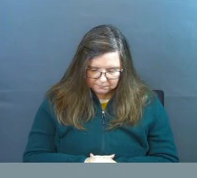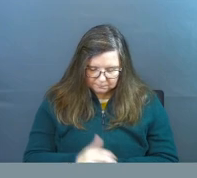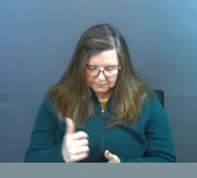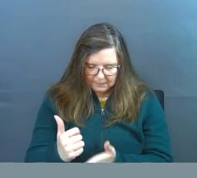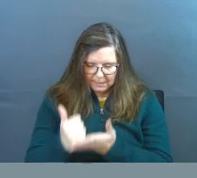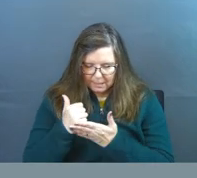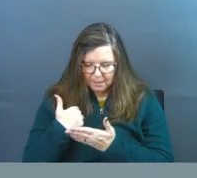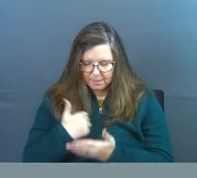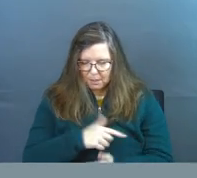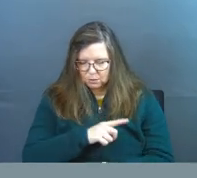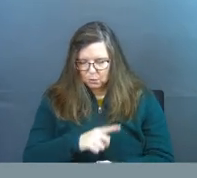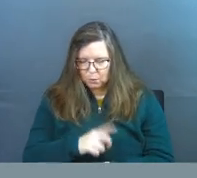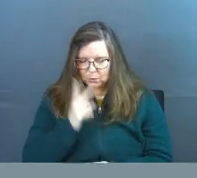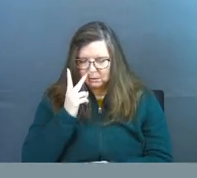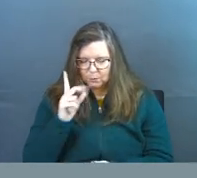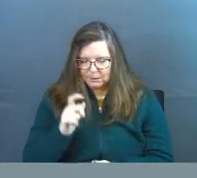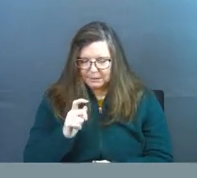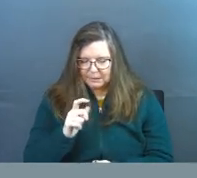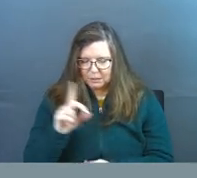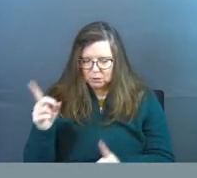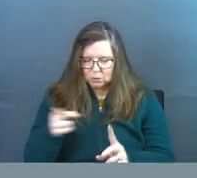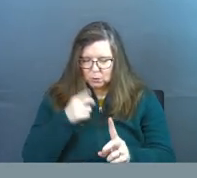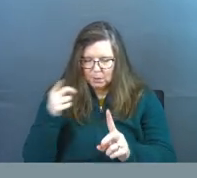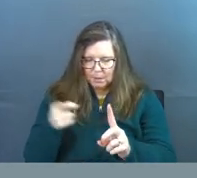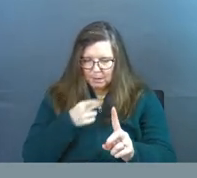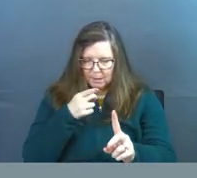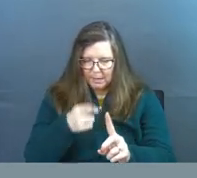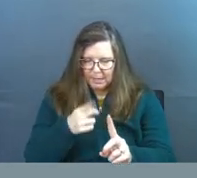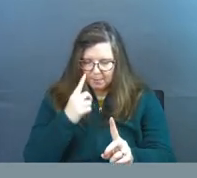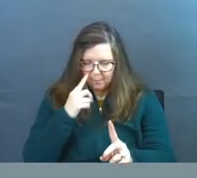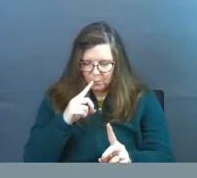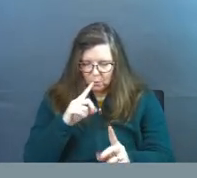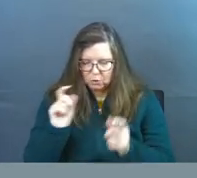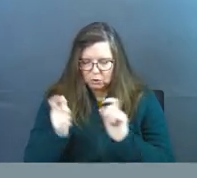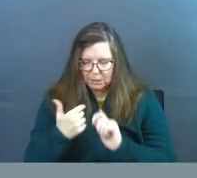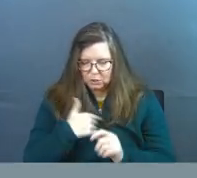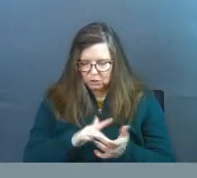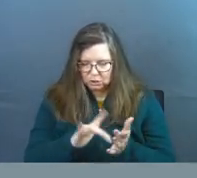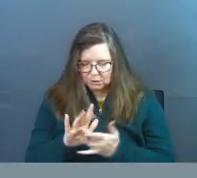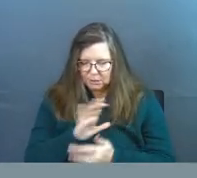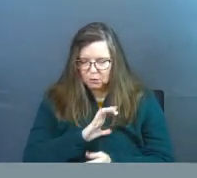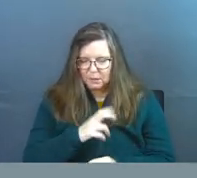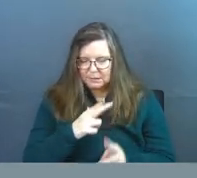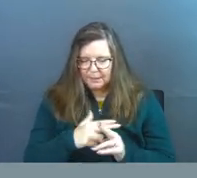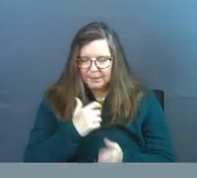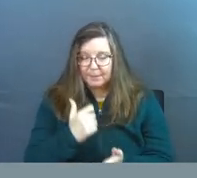Help us, Lord, to see what we need to aim for. Change us, Jesus. In Christ's name, amen.